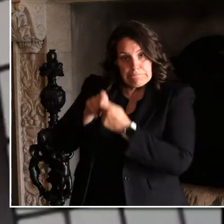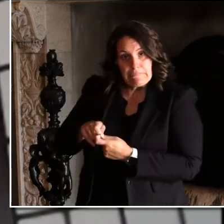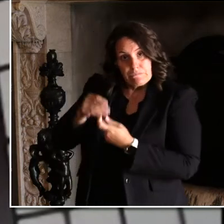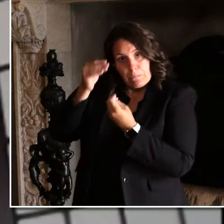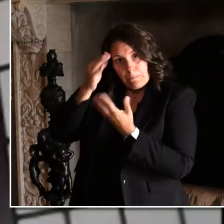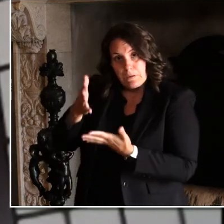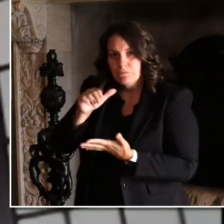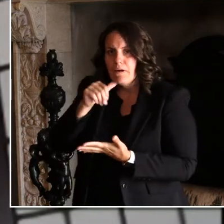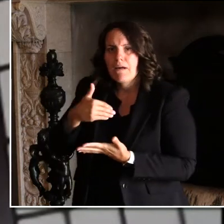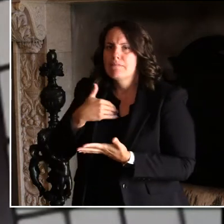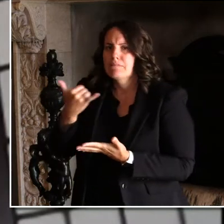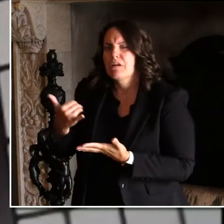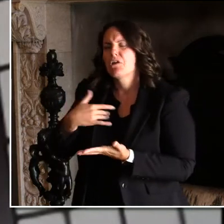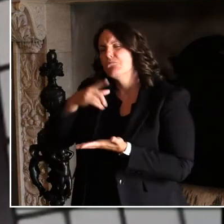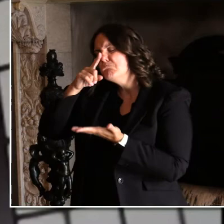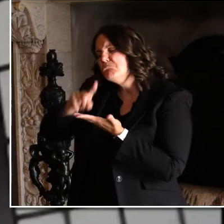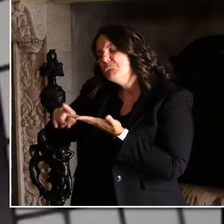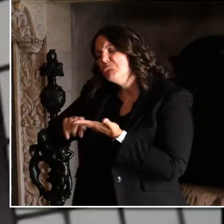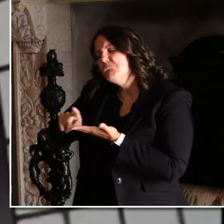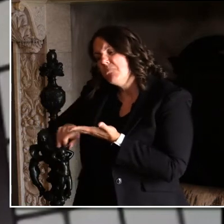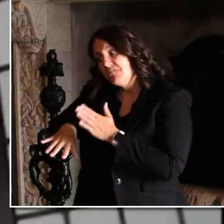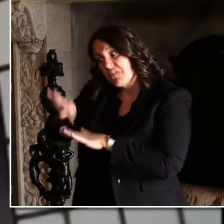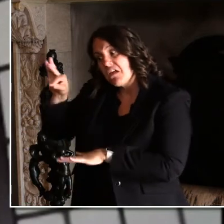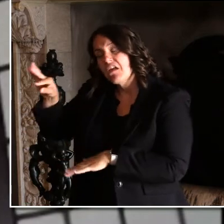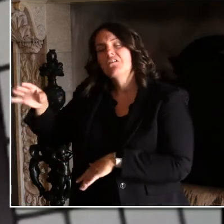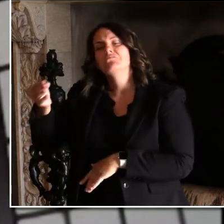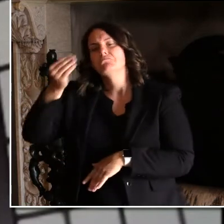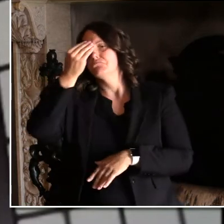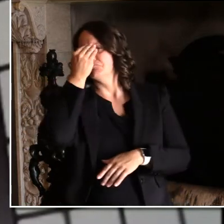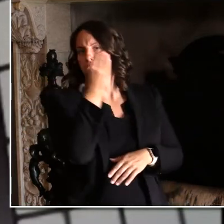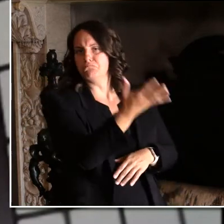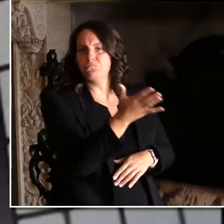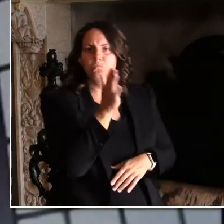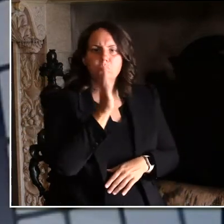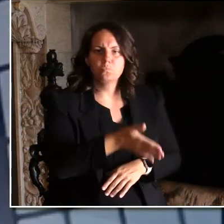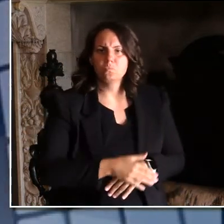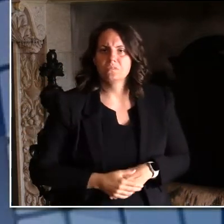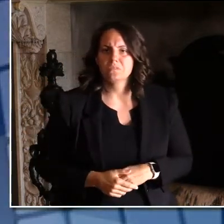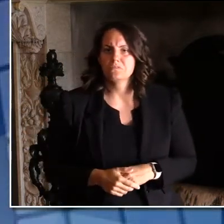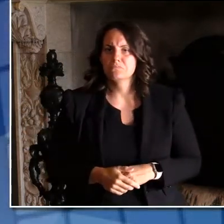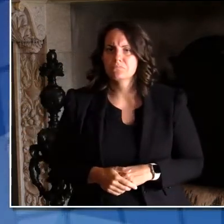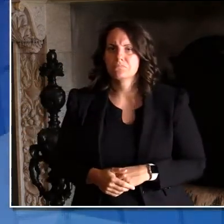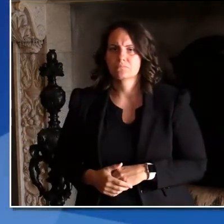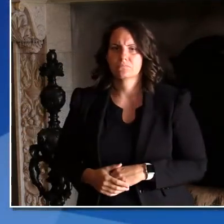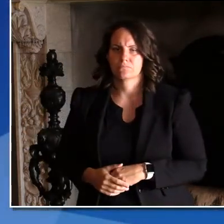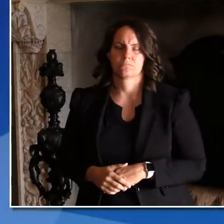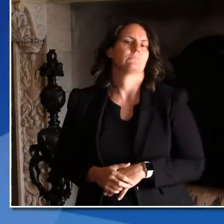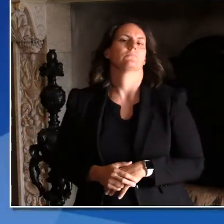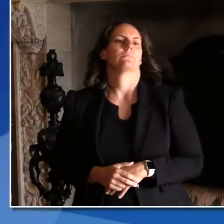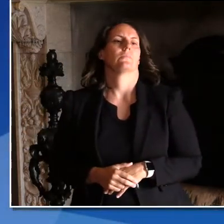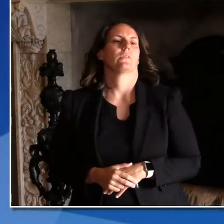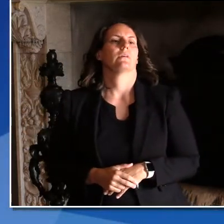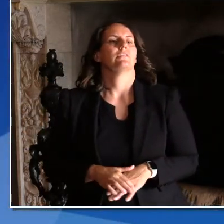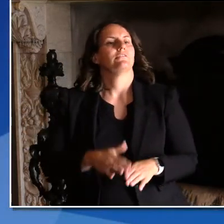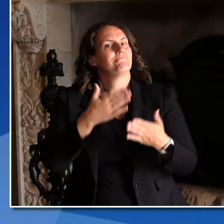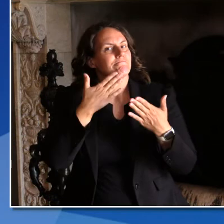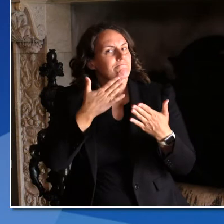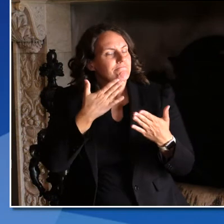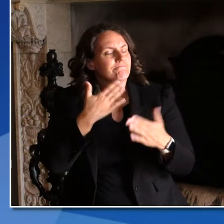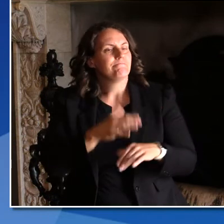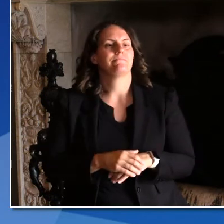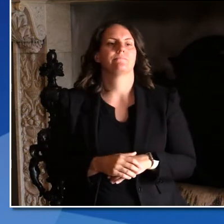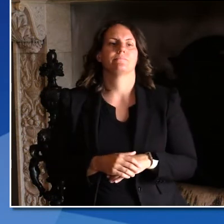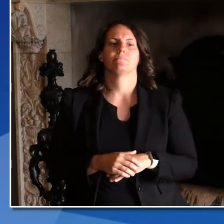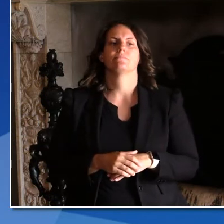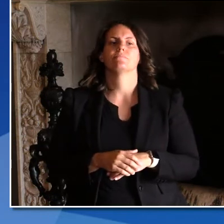you after the briefing or during the briefing. Thank you, Stephanie. Now to Ryan Curry from